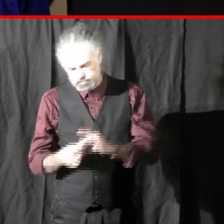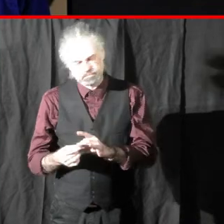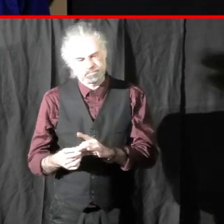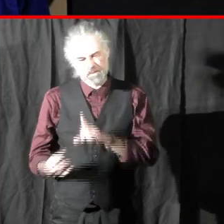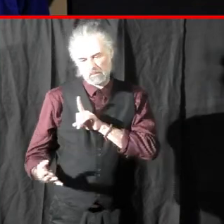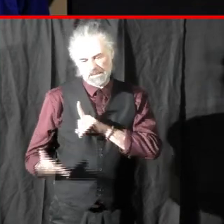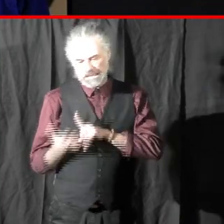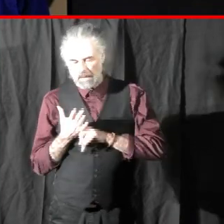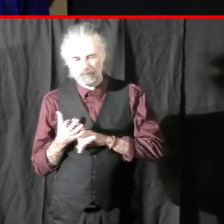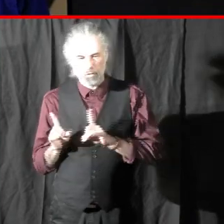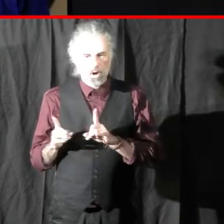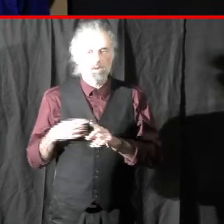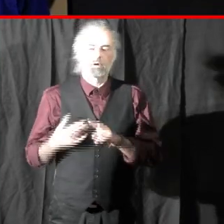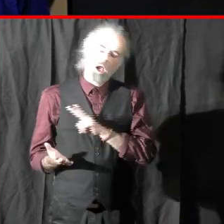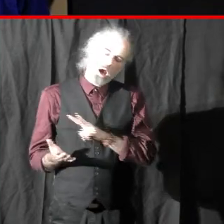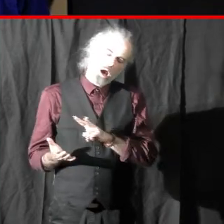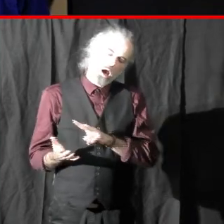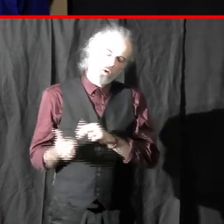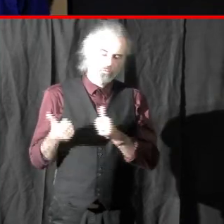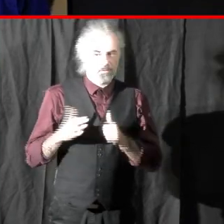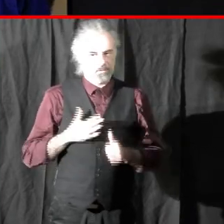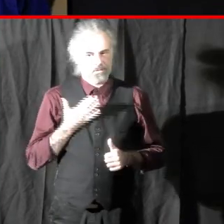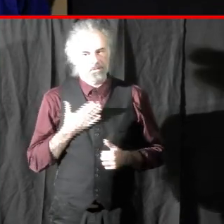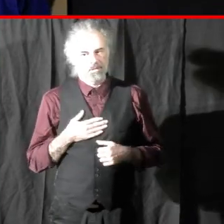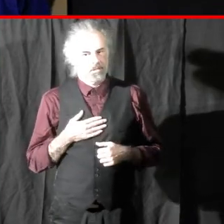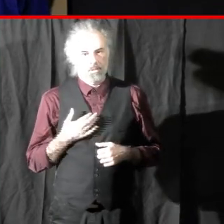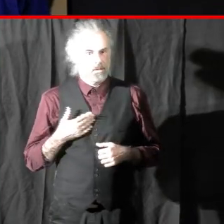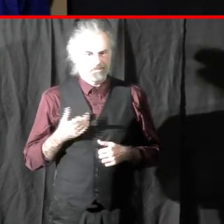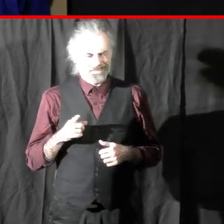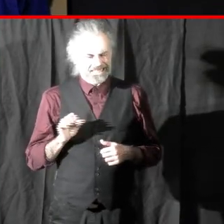they do want to read about themselves, but I don't want to cause panic.